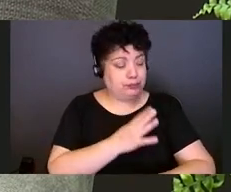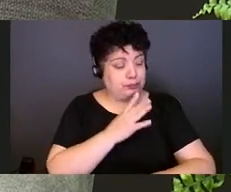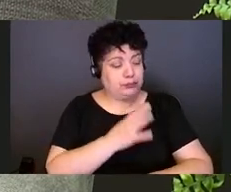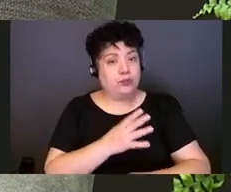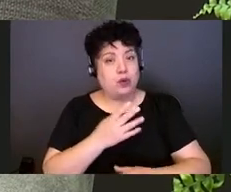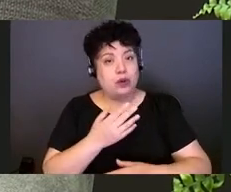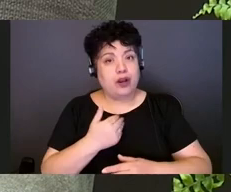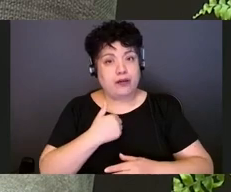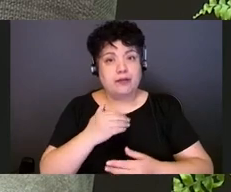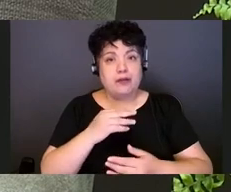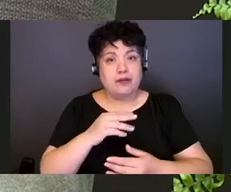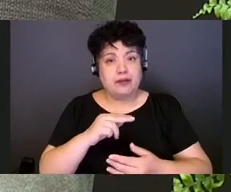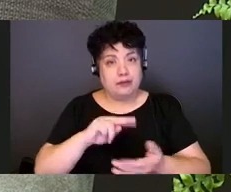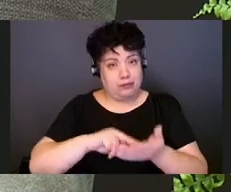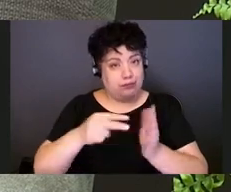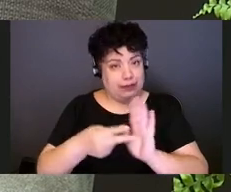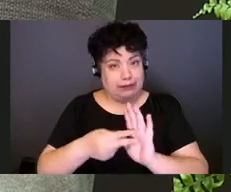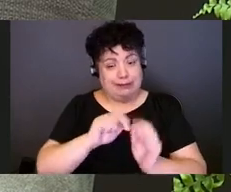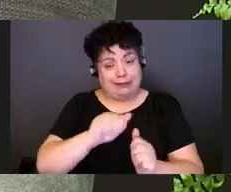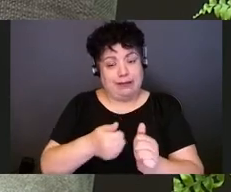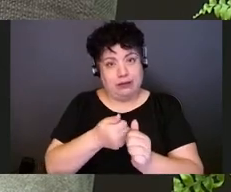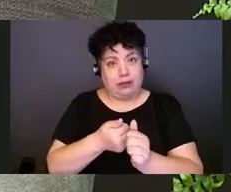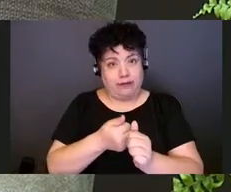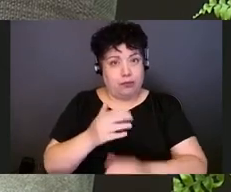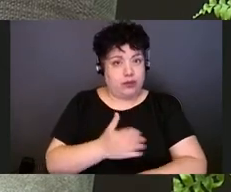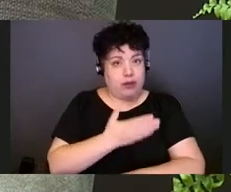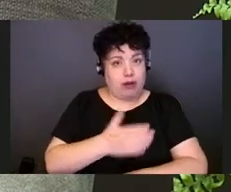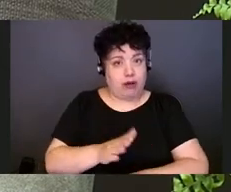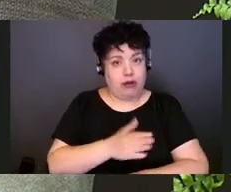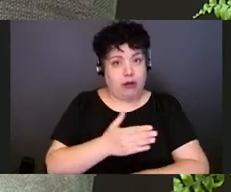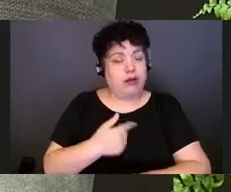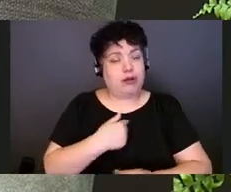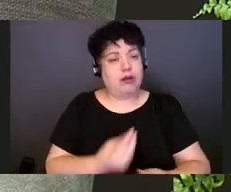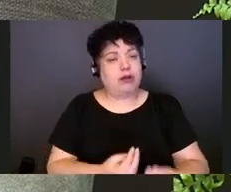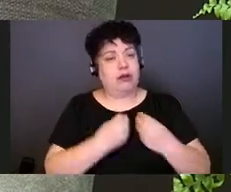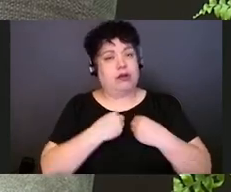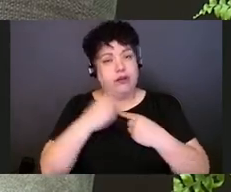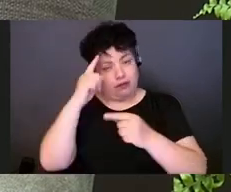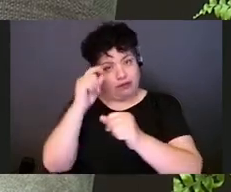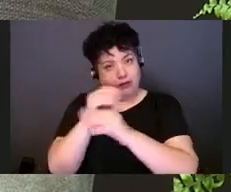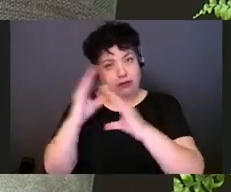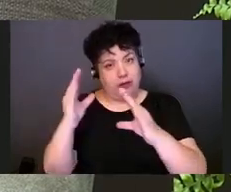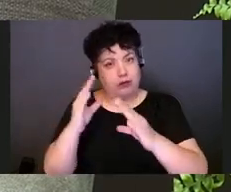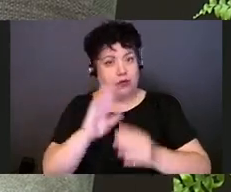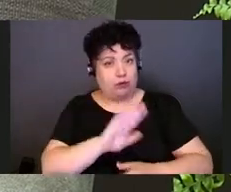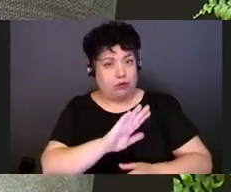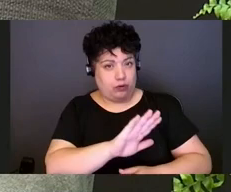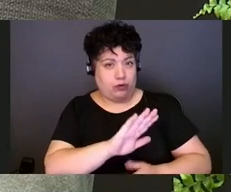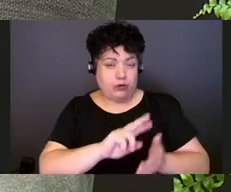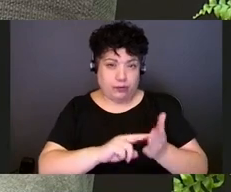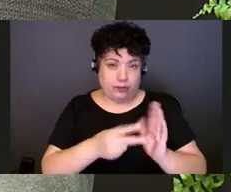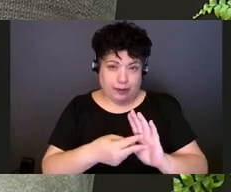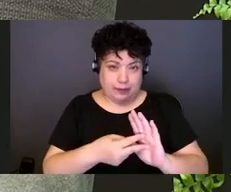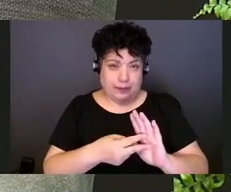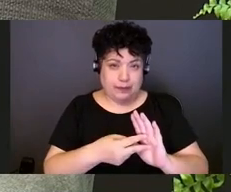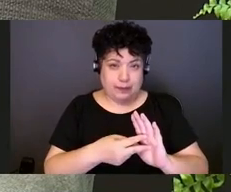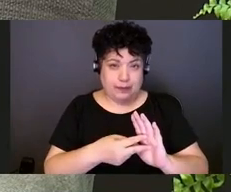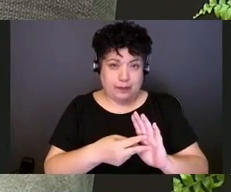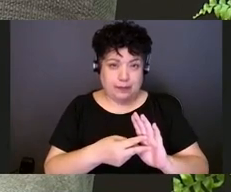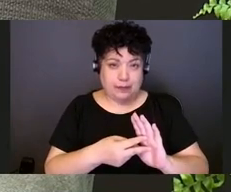meaning-making through song that's possible yes. gives me more of an understanding of what mm-hmm. you might mean when